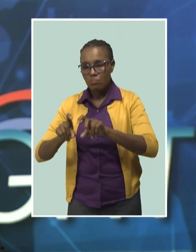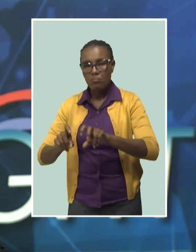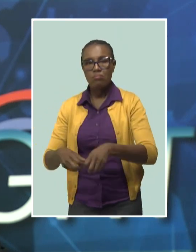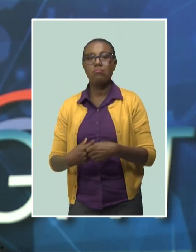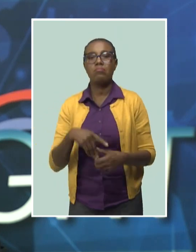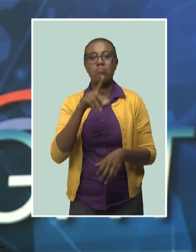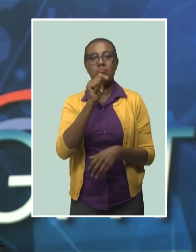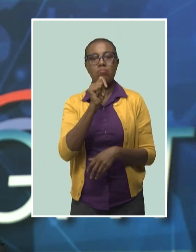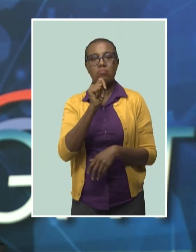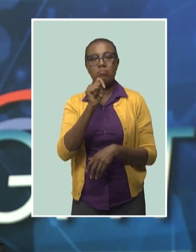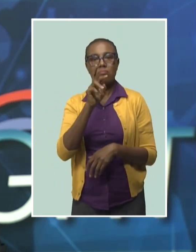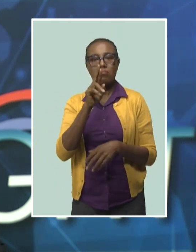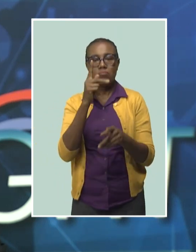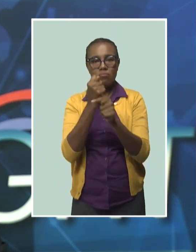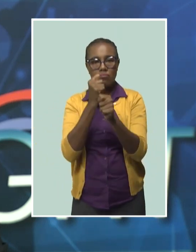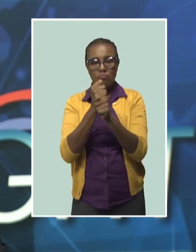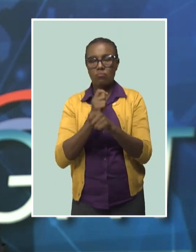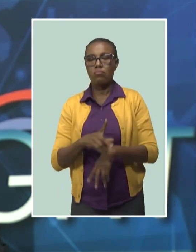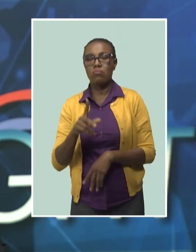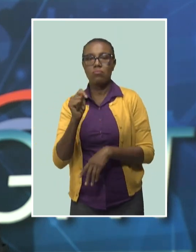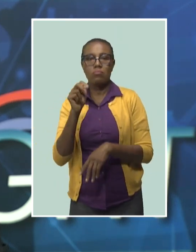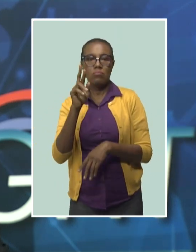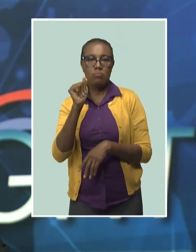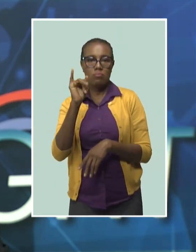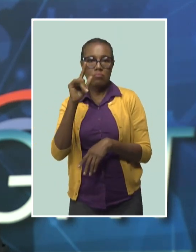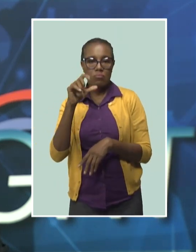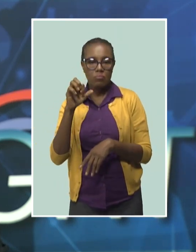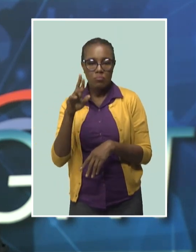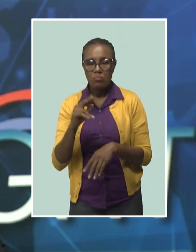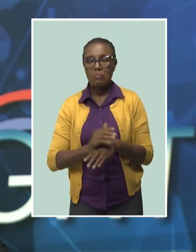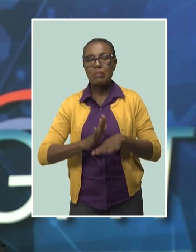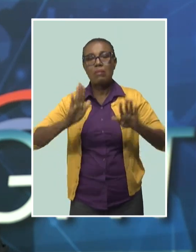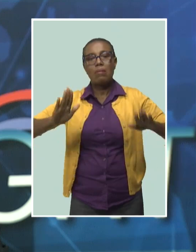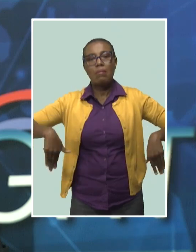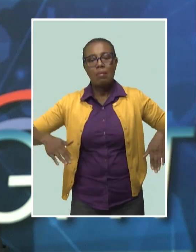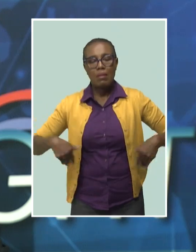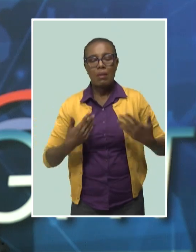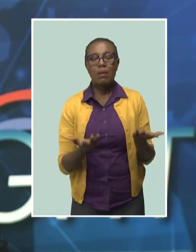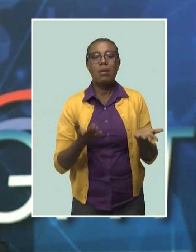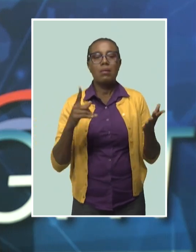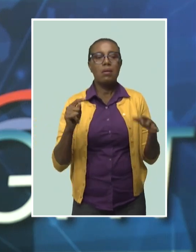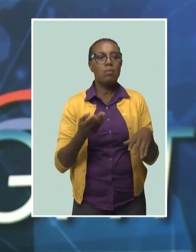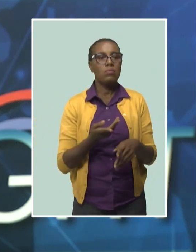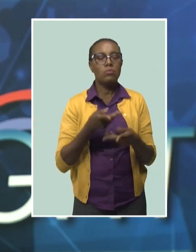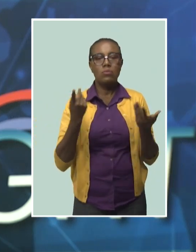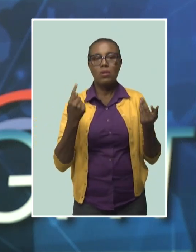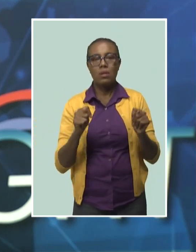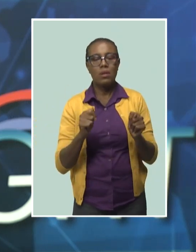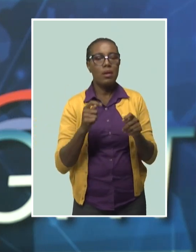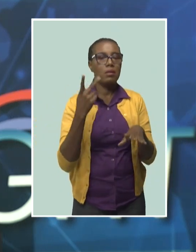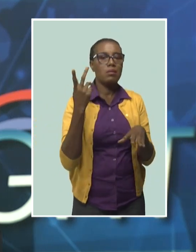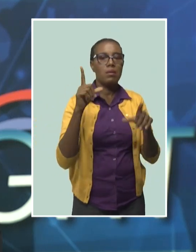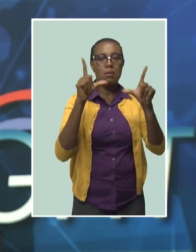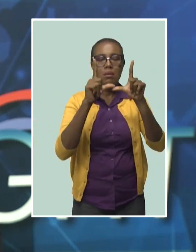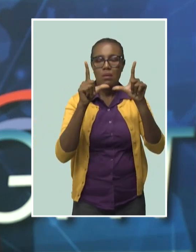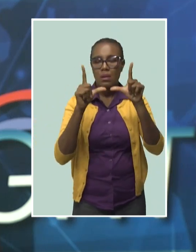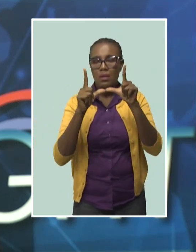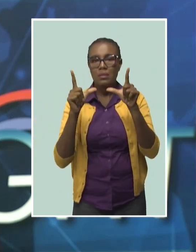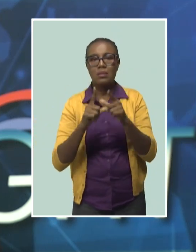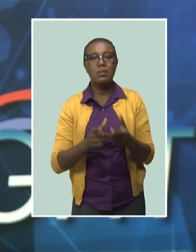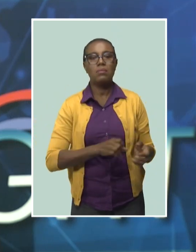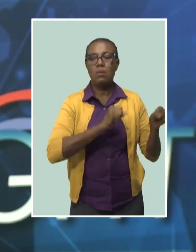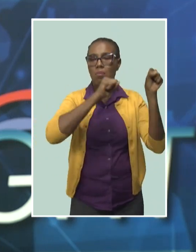trailers, are late, and that truckers are now getting the relevant licenses and permits in place to begin hauling the crop to the factory at Port